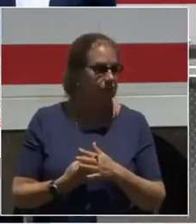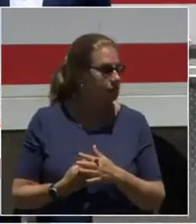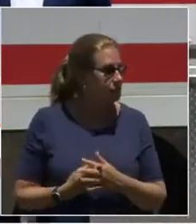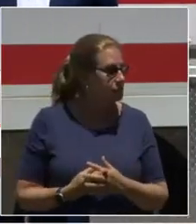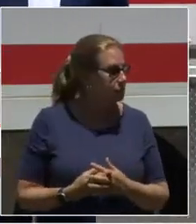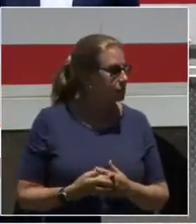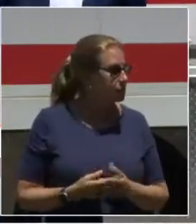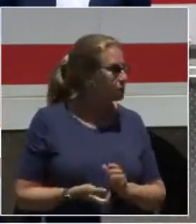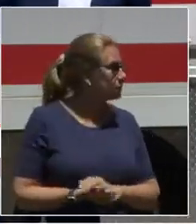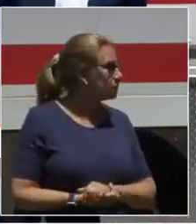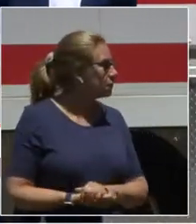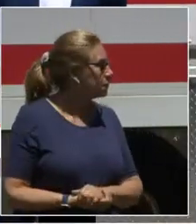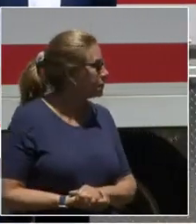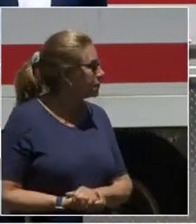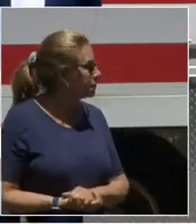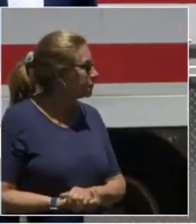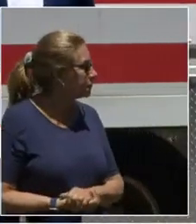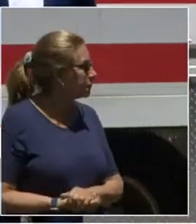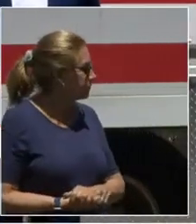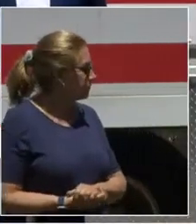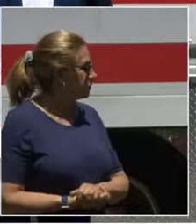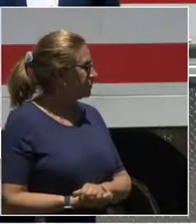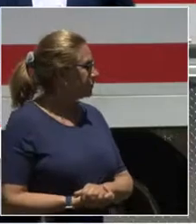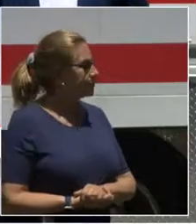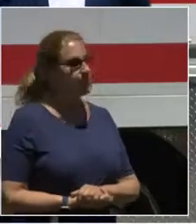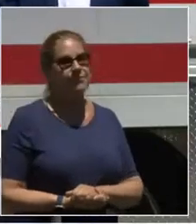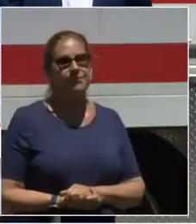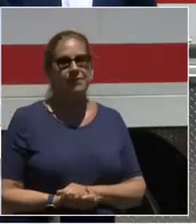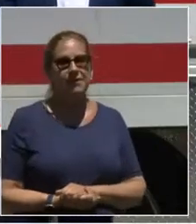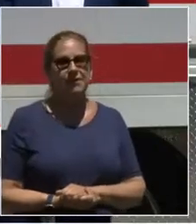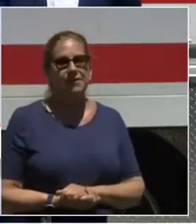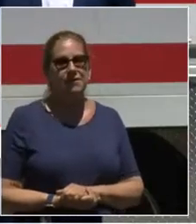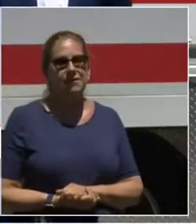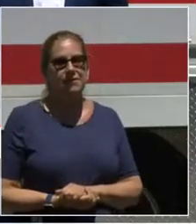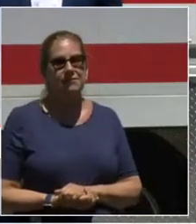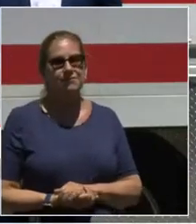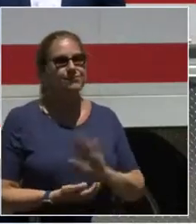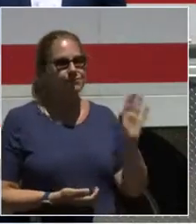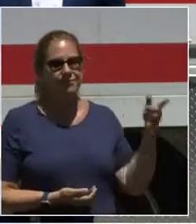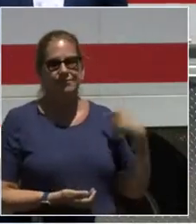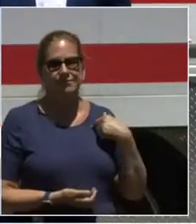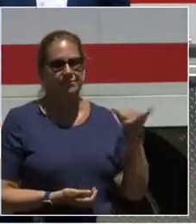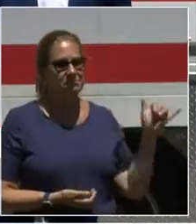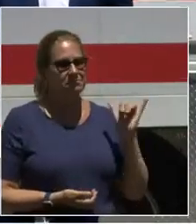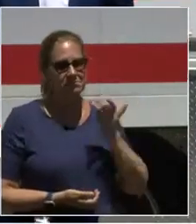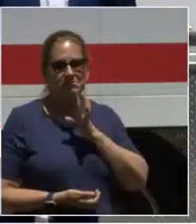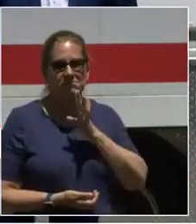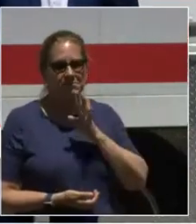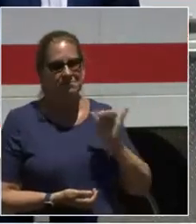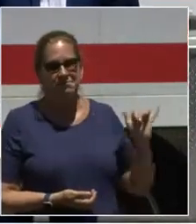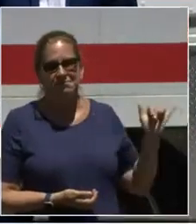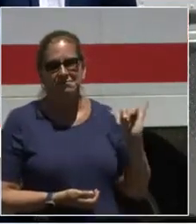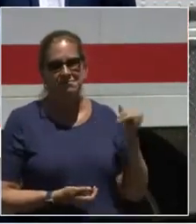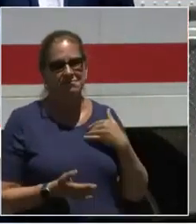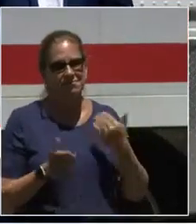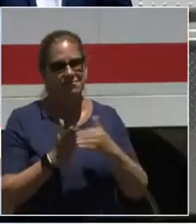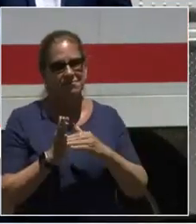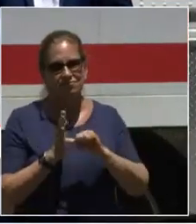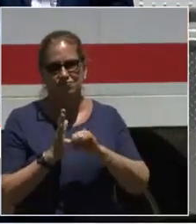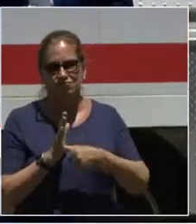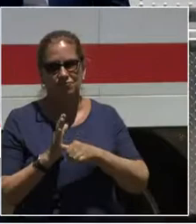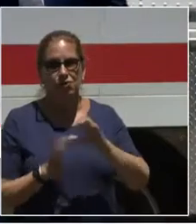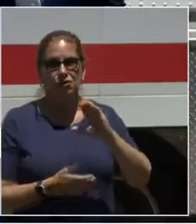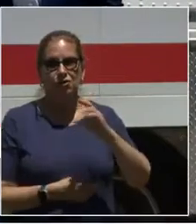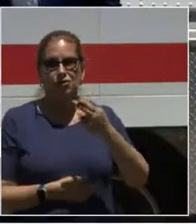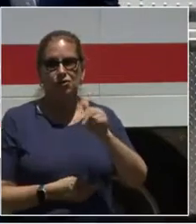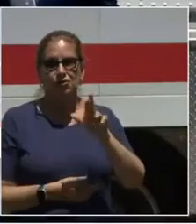Thank you, Mayor. I will echo the sentiments of the Chancellor. Charter LEAs are doing everything that they can to ensure that parents know what